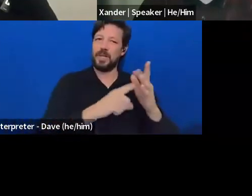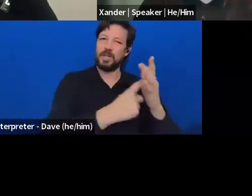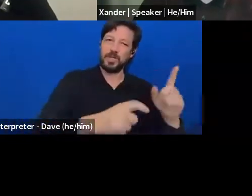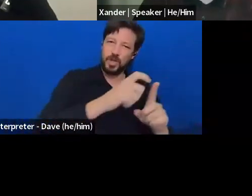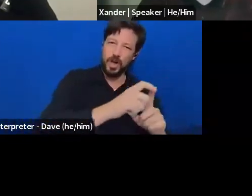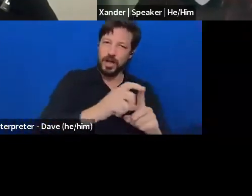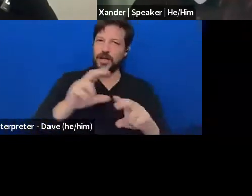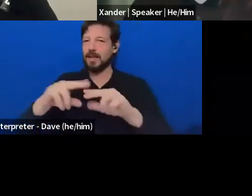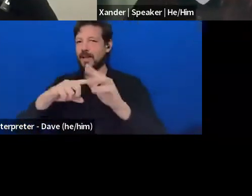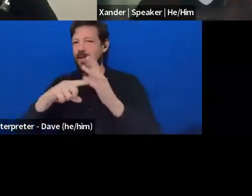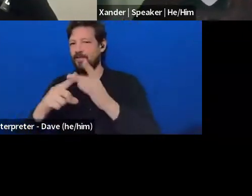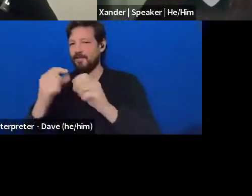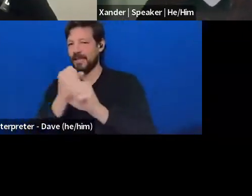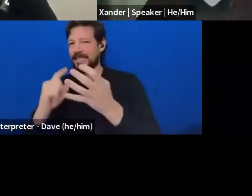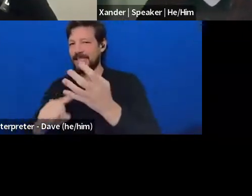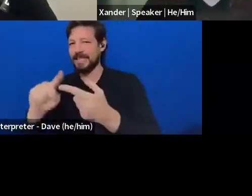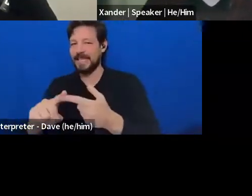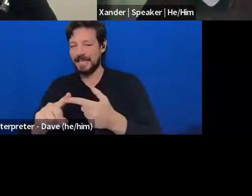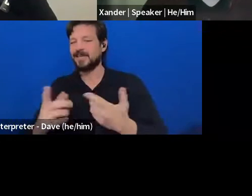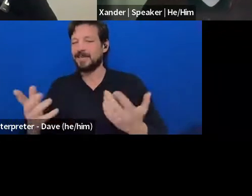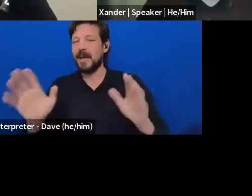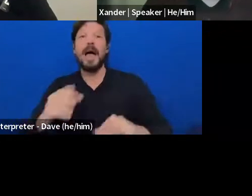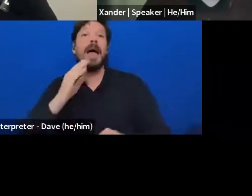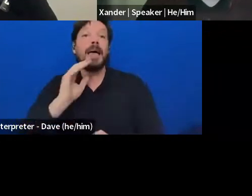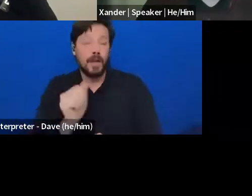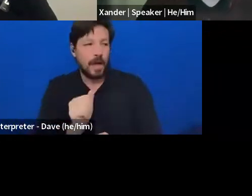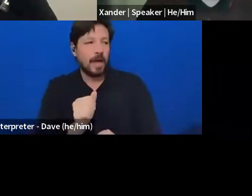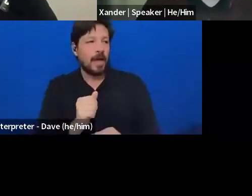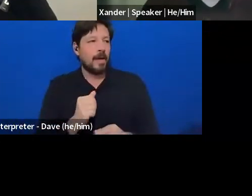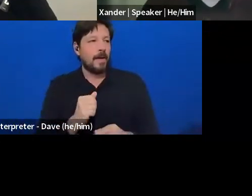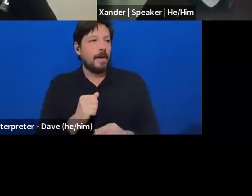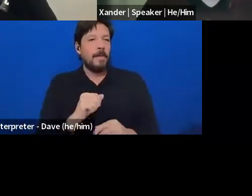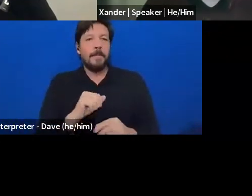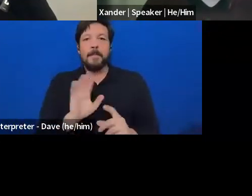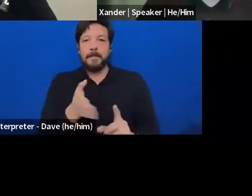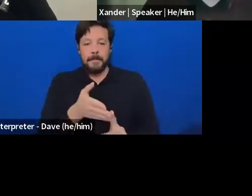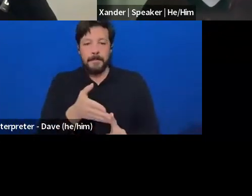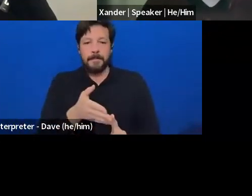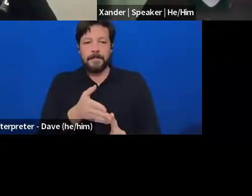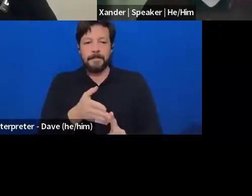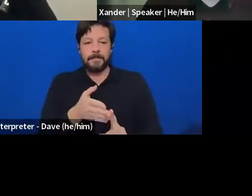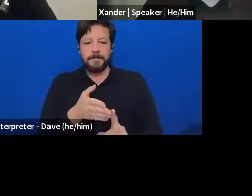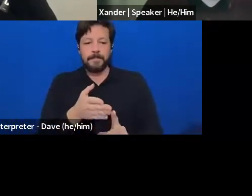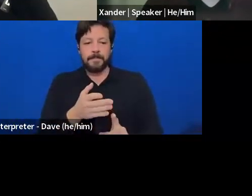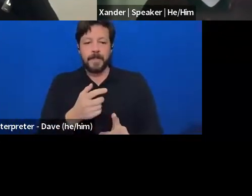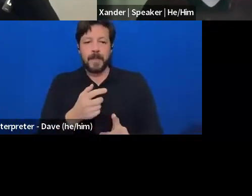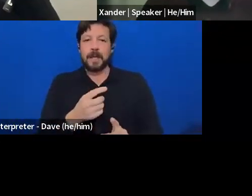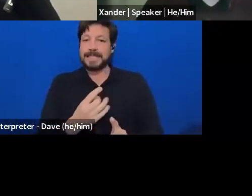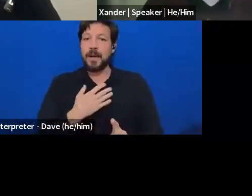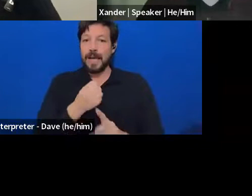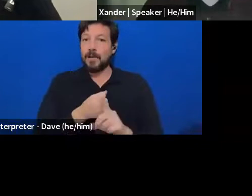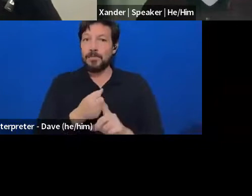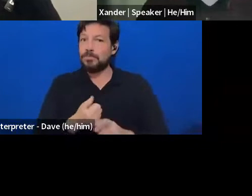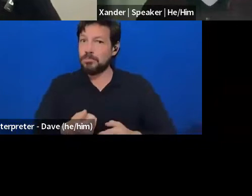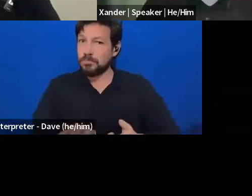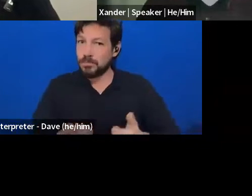But back on topic, in terms of advocating for myself, it's been really good because as I've gotten older